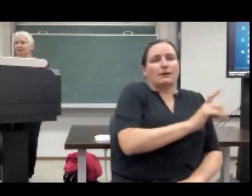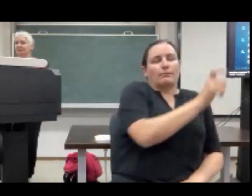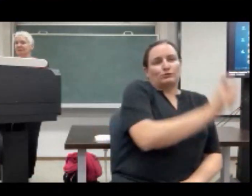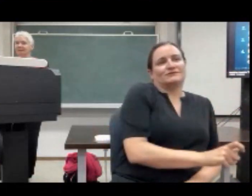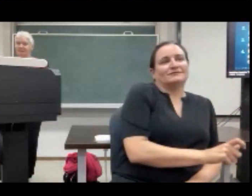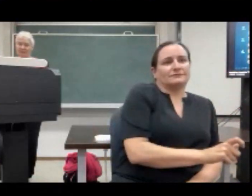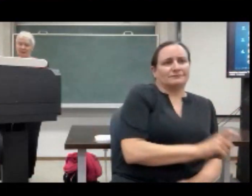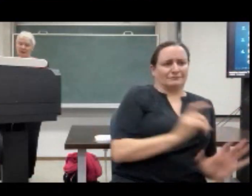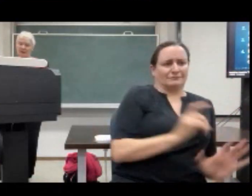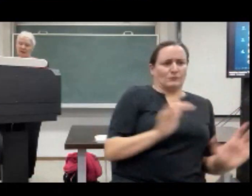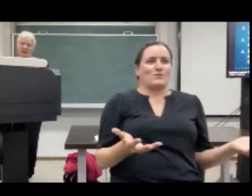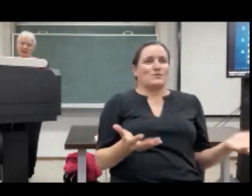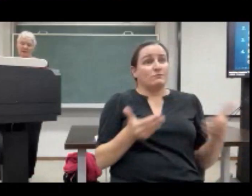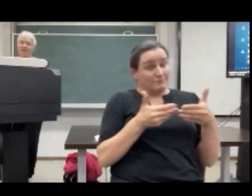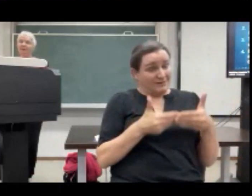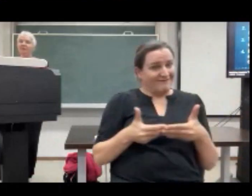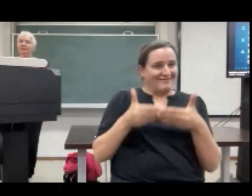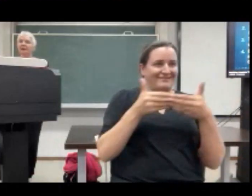confidentiality.